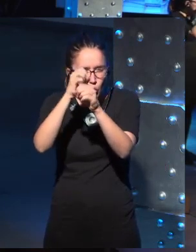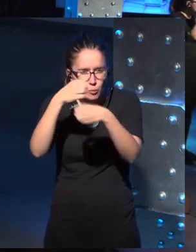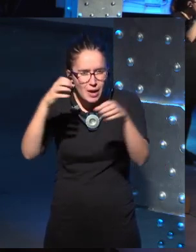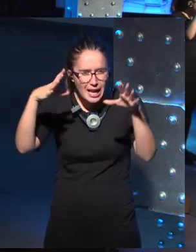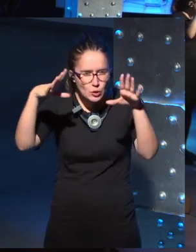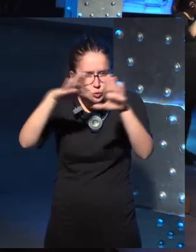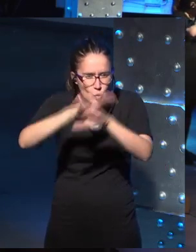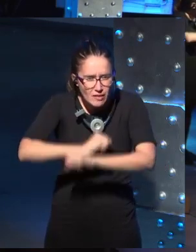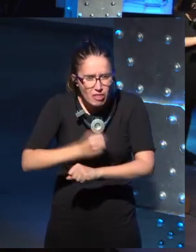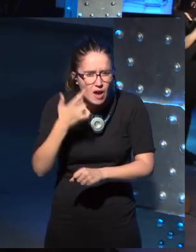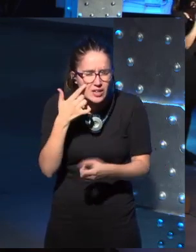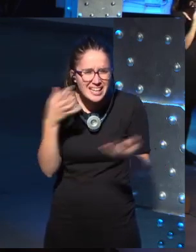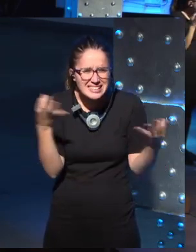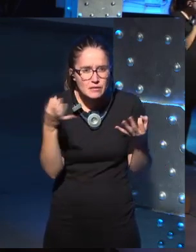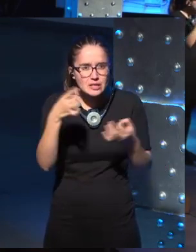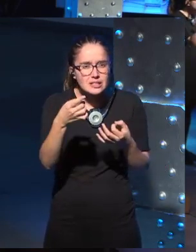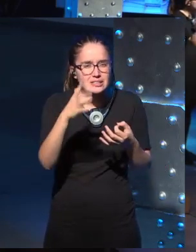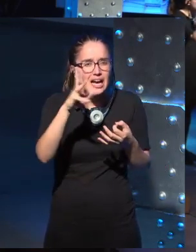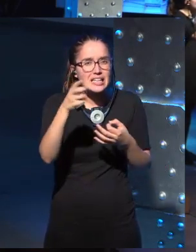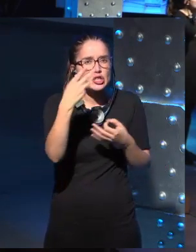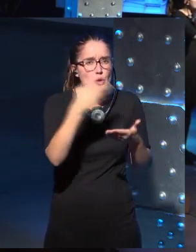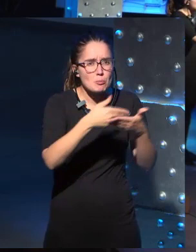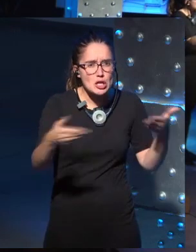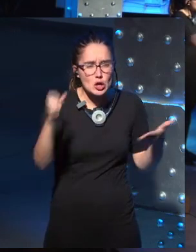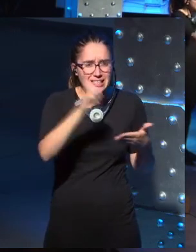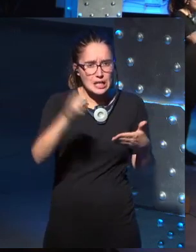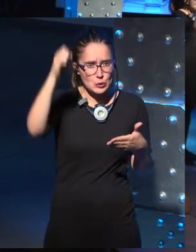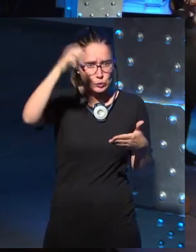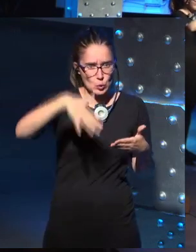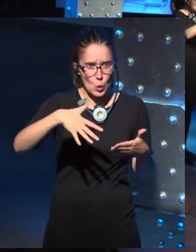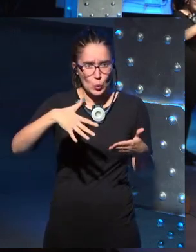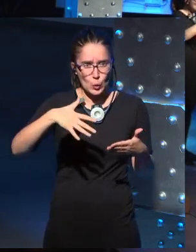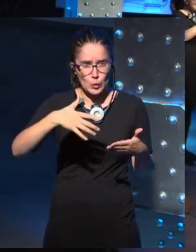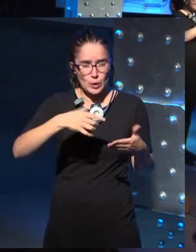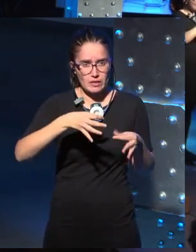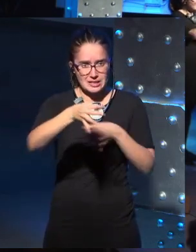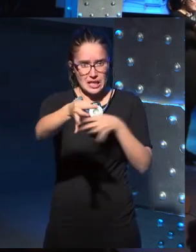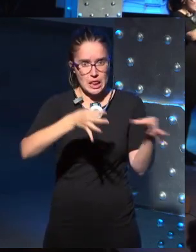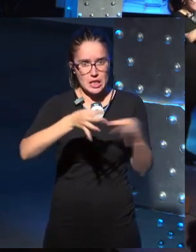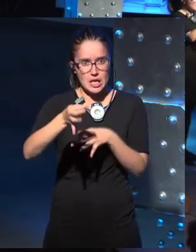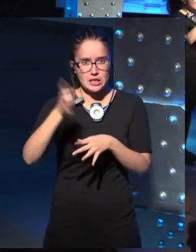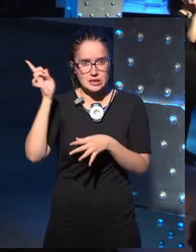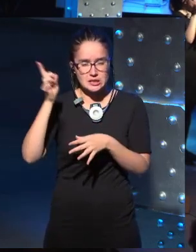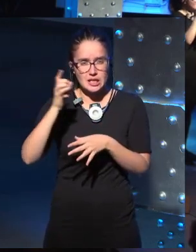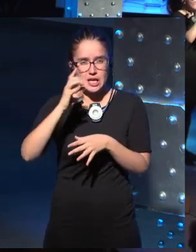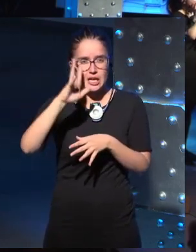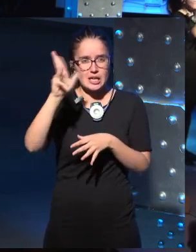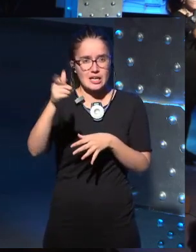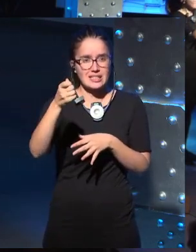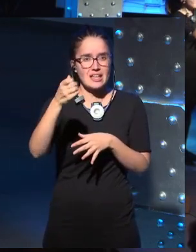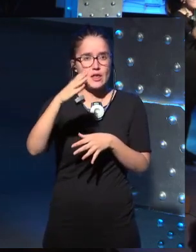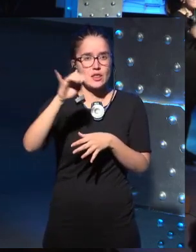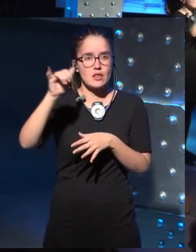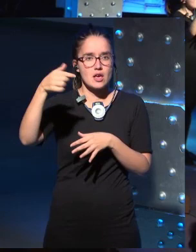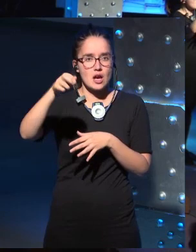galaxy is 2 million light years away. Now let's have a look at another. This is the Cigar Galaxy. It's about